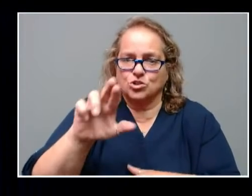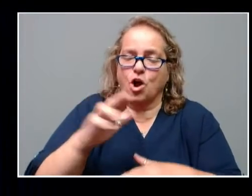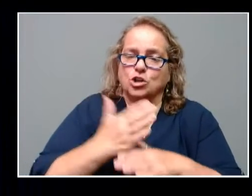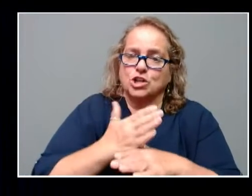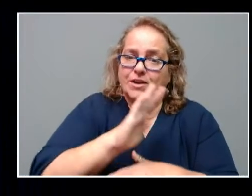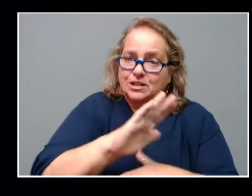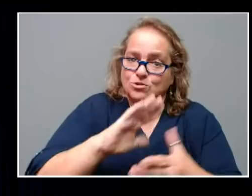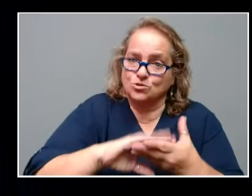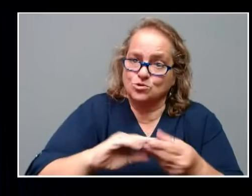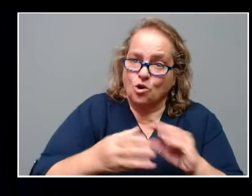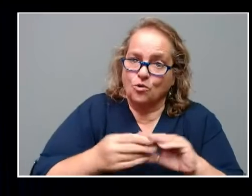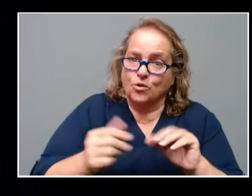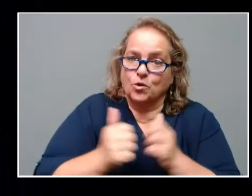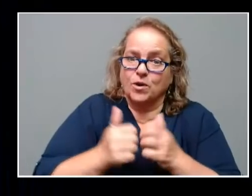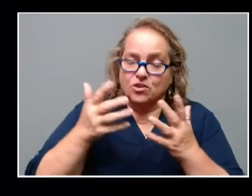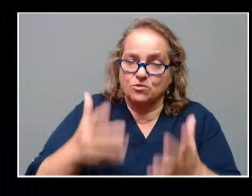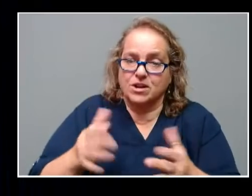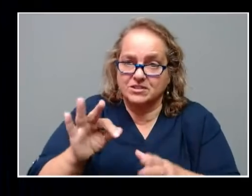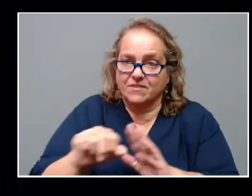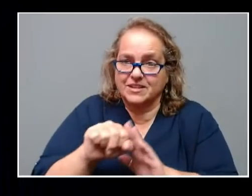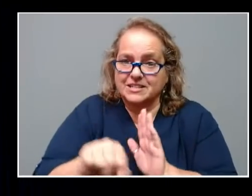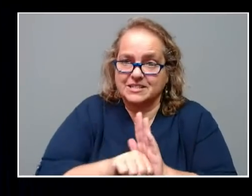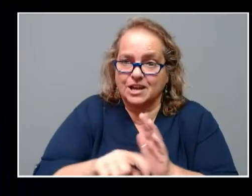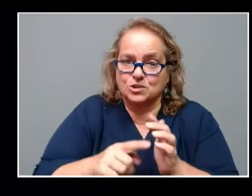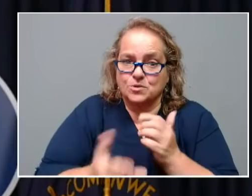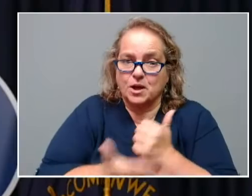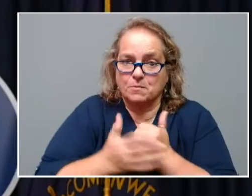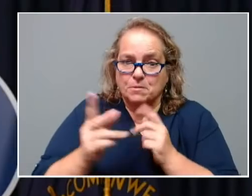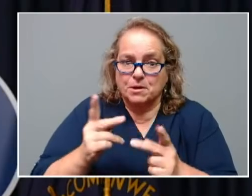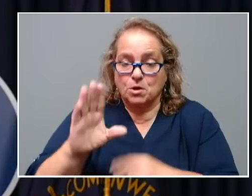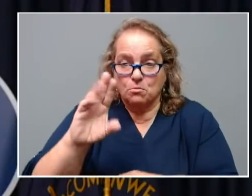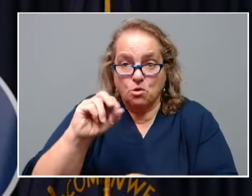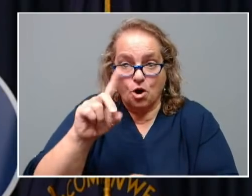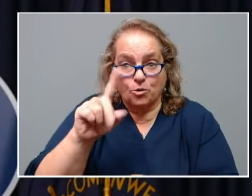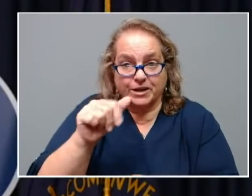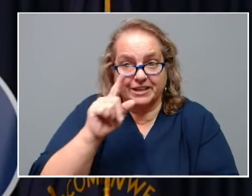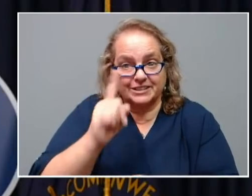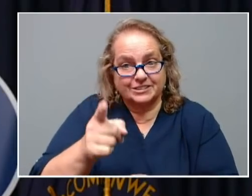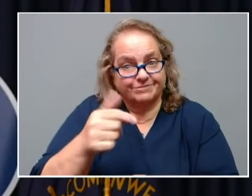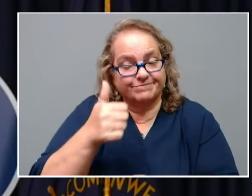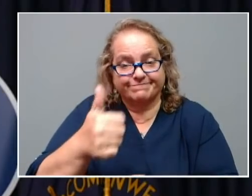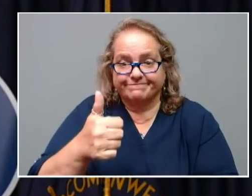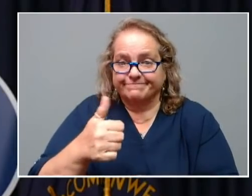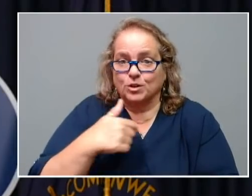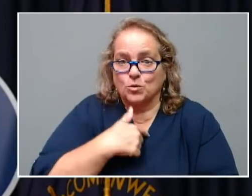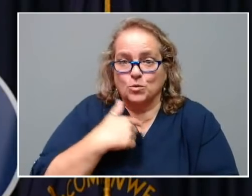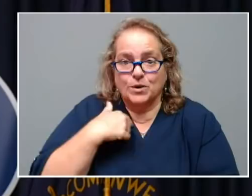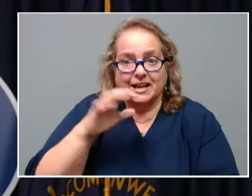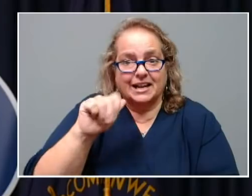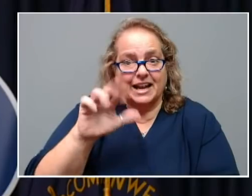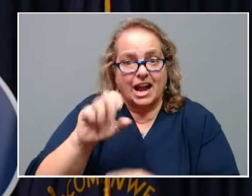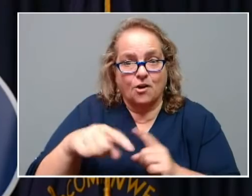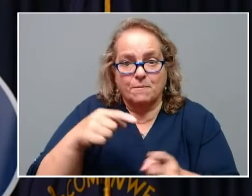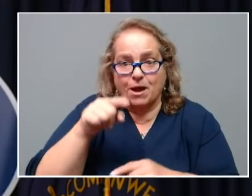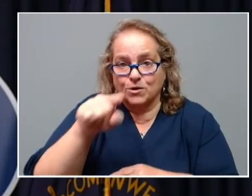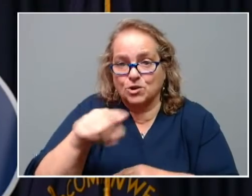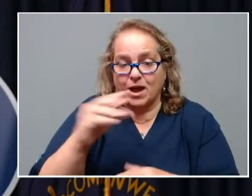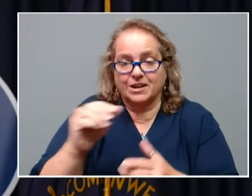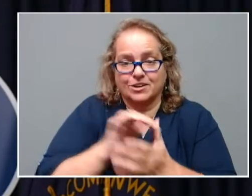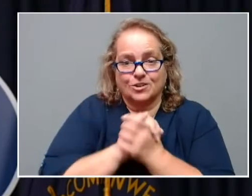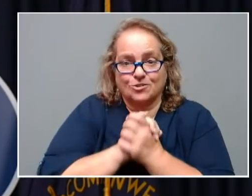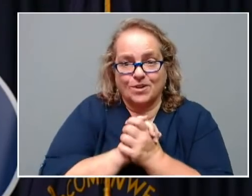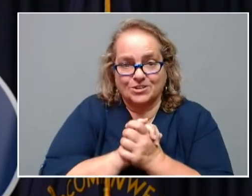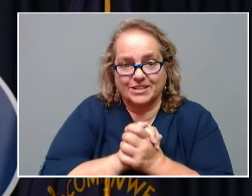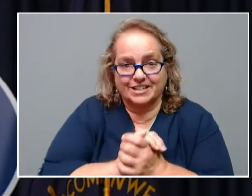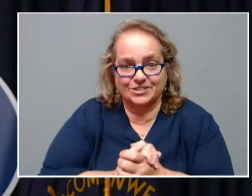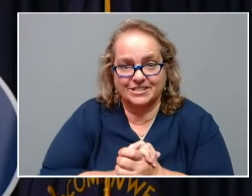the rest of the state to help people out. Brody, you're the man. We care about you, and congratulations. He